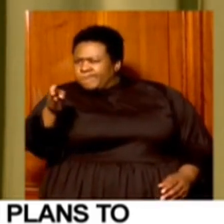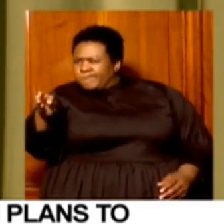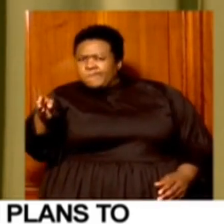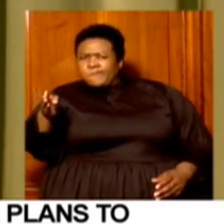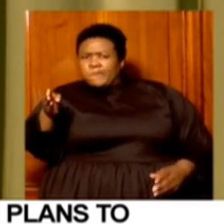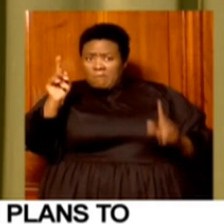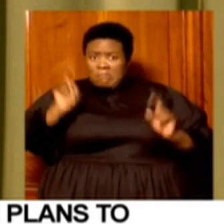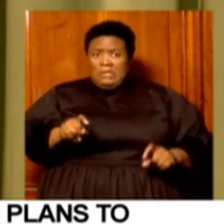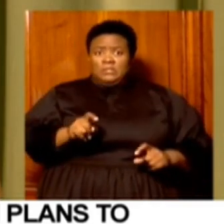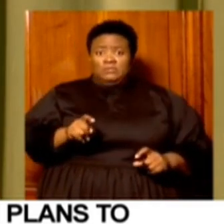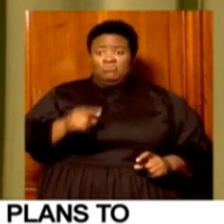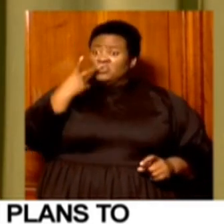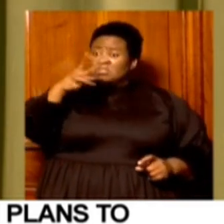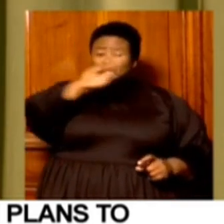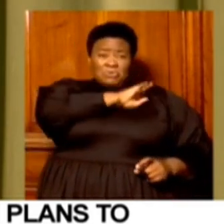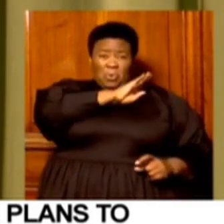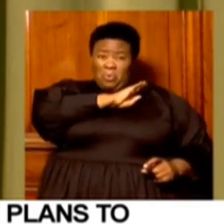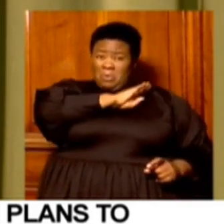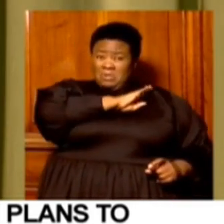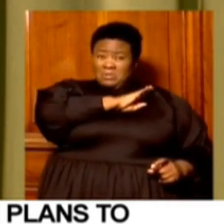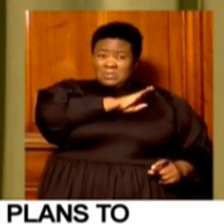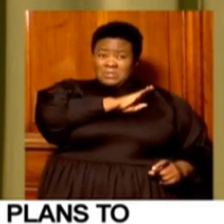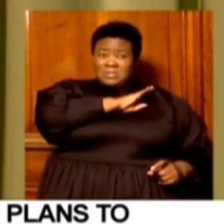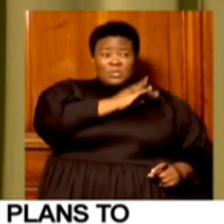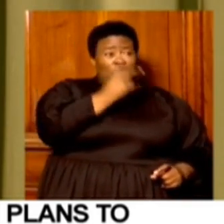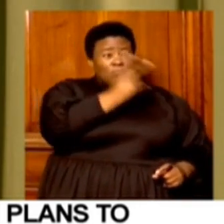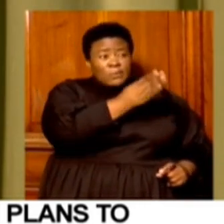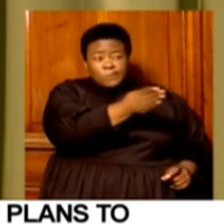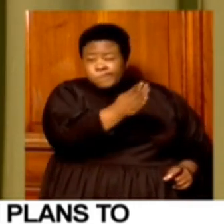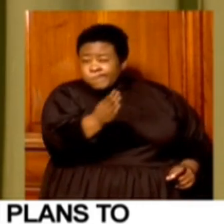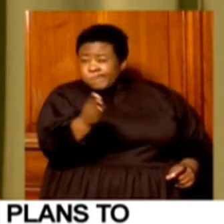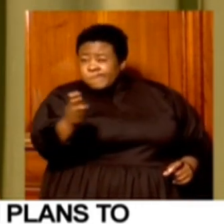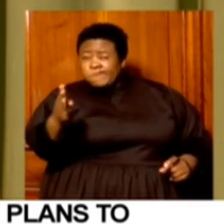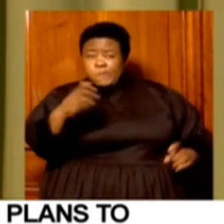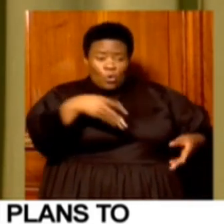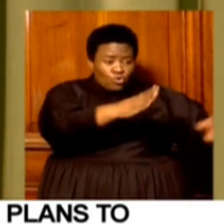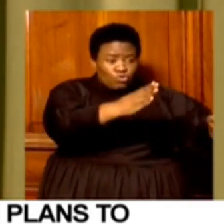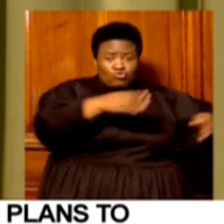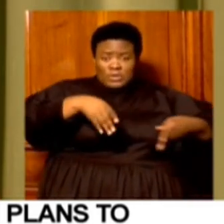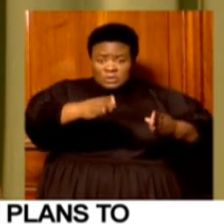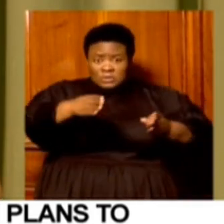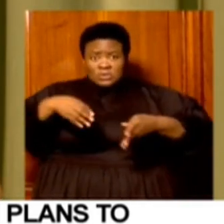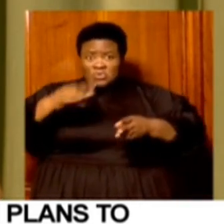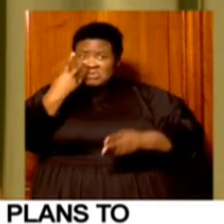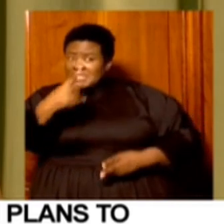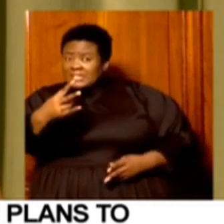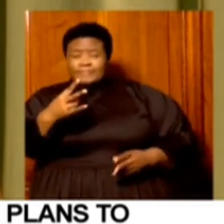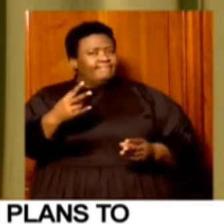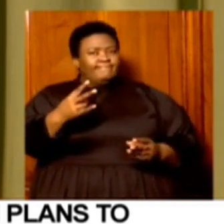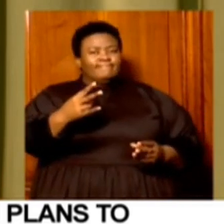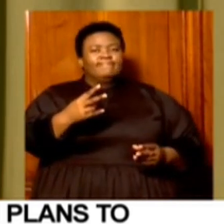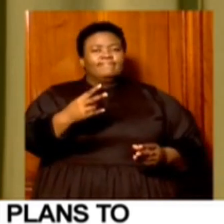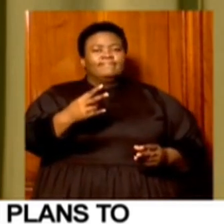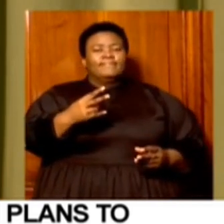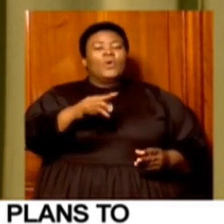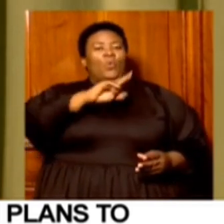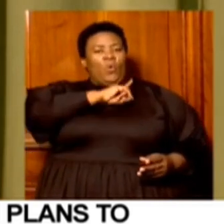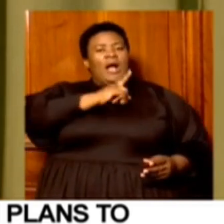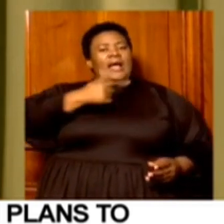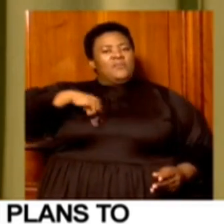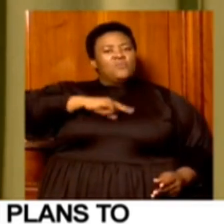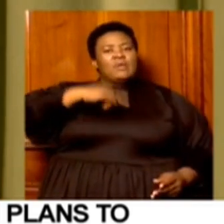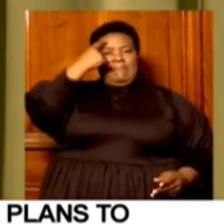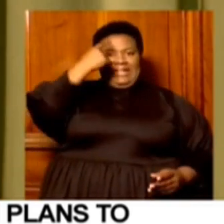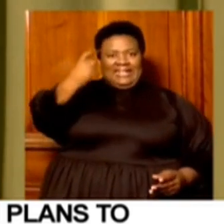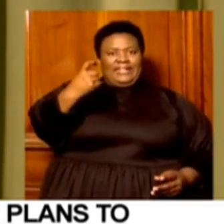soldiers that they talk about every corner of the street, because it is believed that we are in